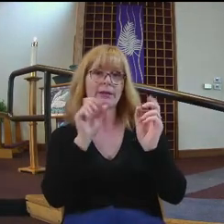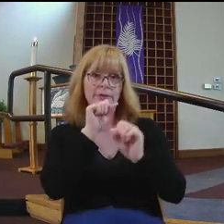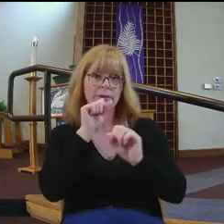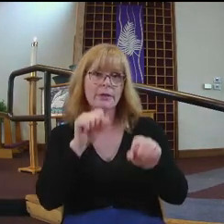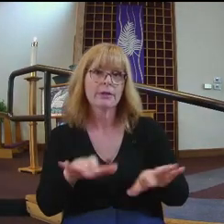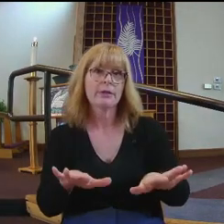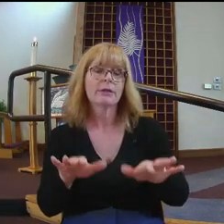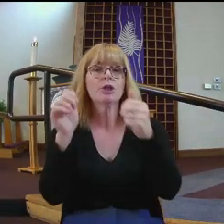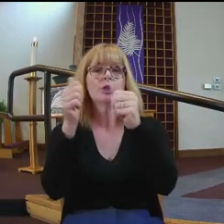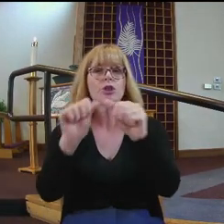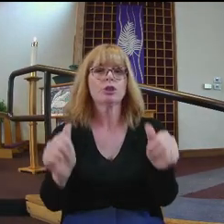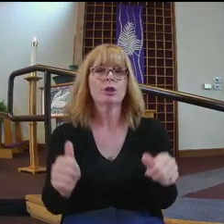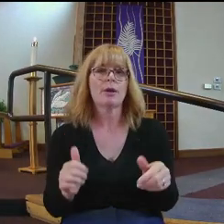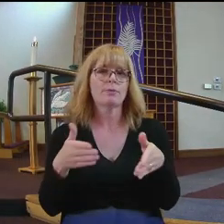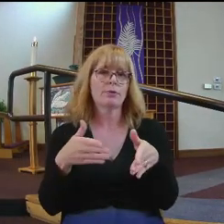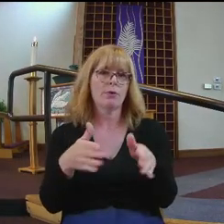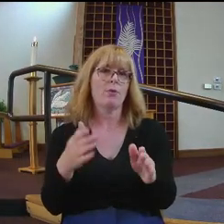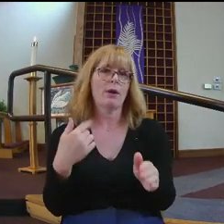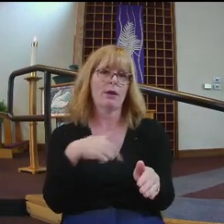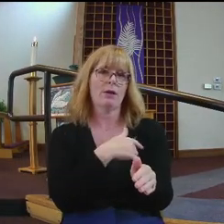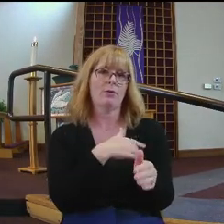blessings shapes the way we